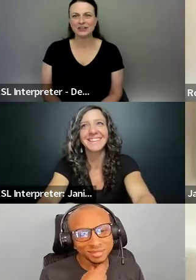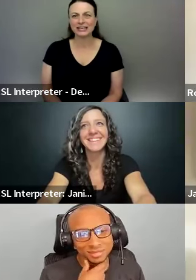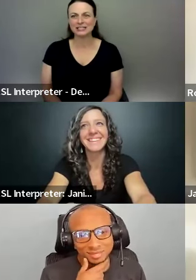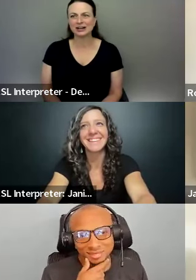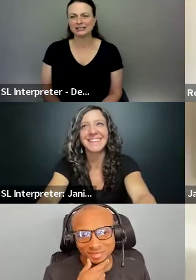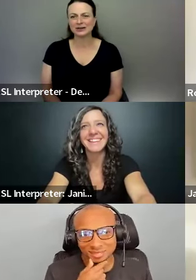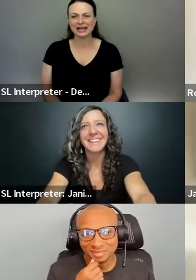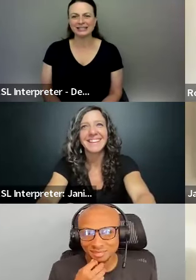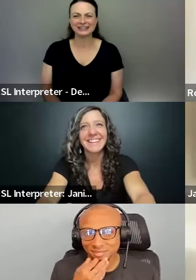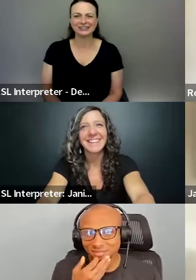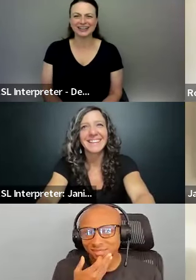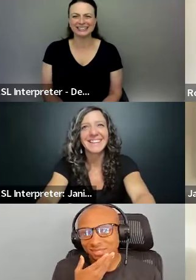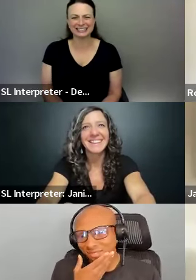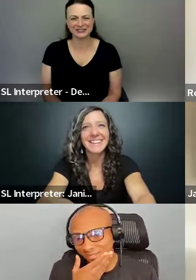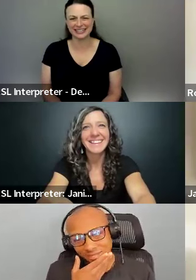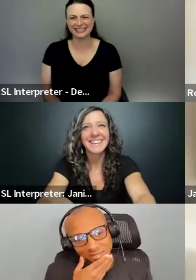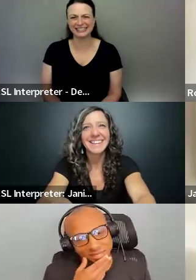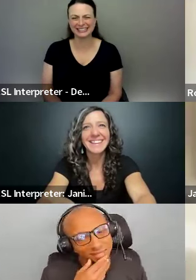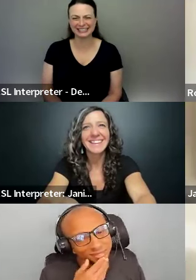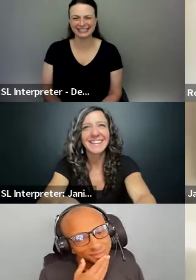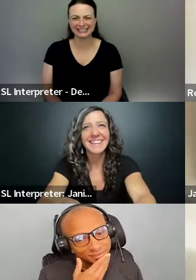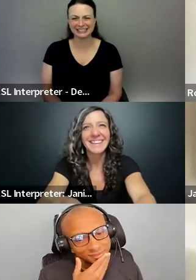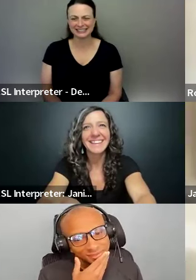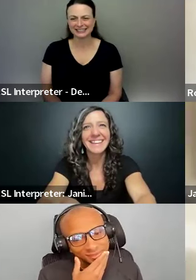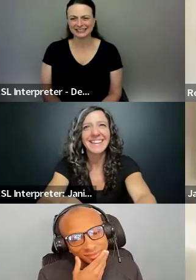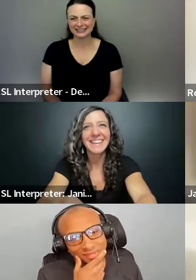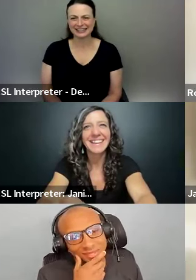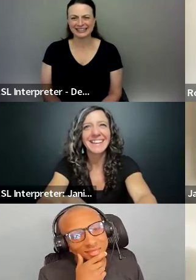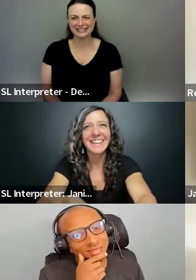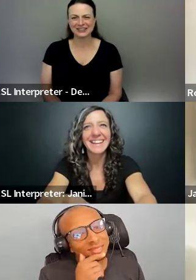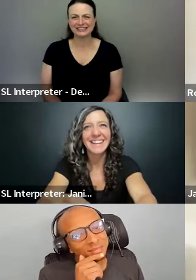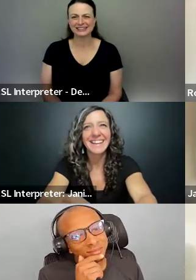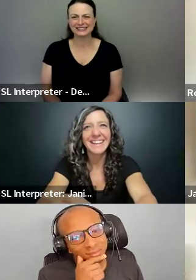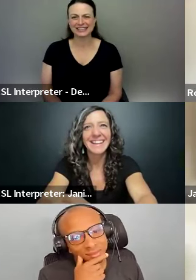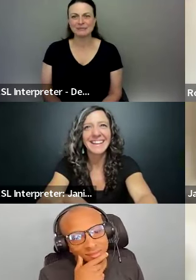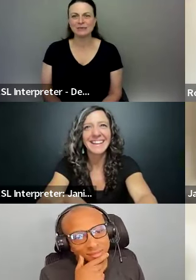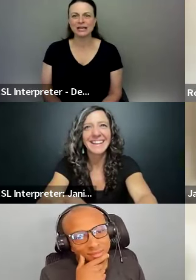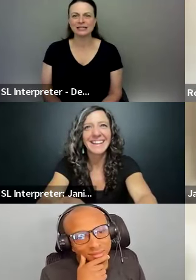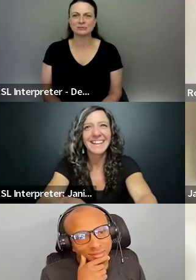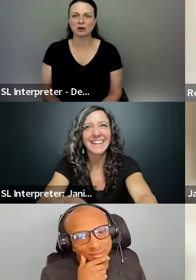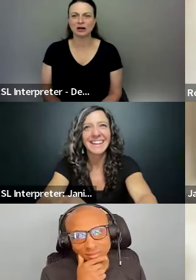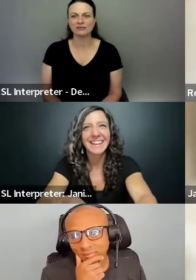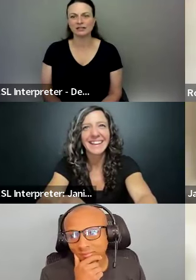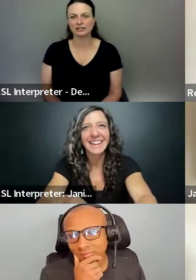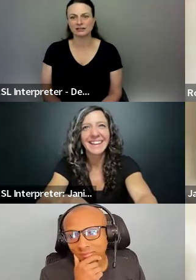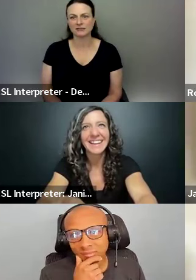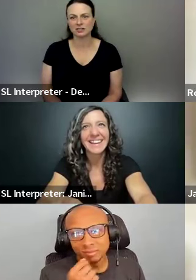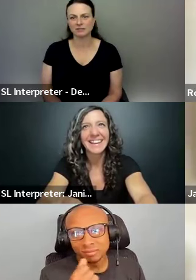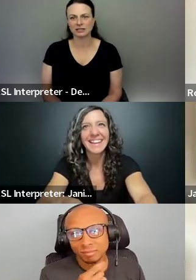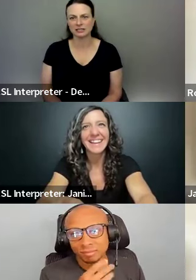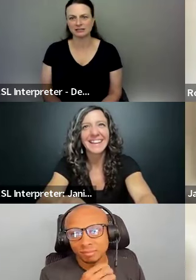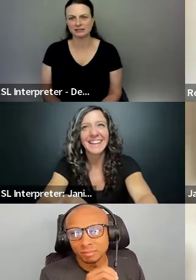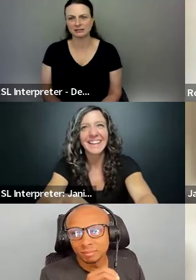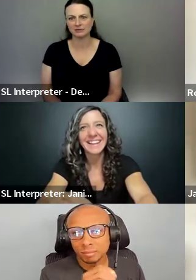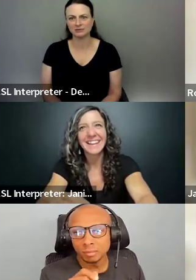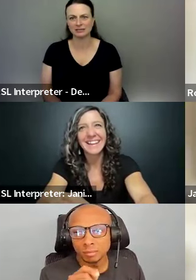I don't think he saw us. Okay, so never mind. It's fine. Okay, that's fine. Okay, maybe he needs more coffee at his coffee shop